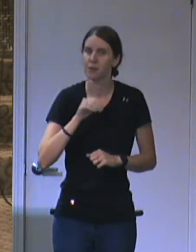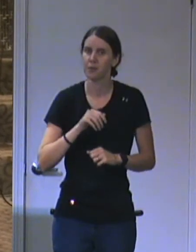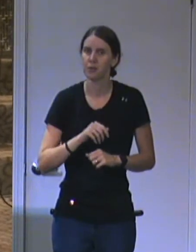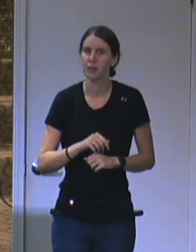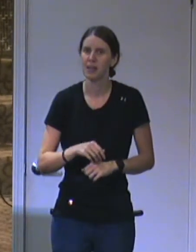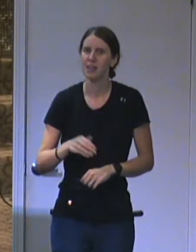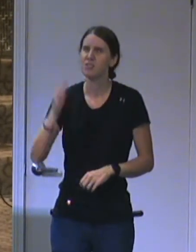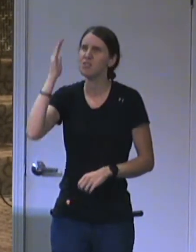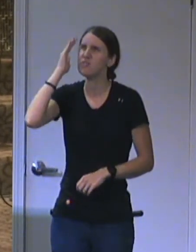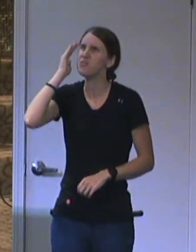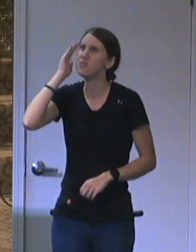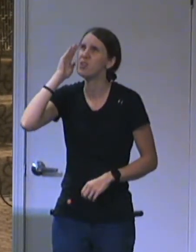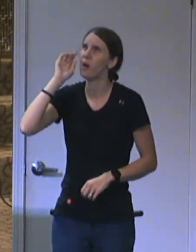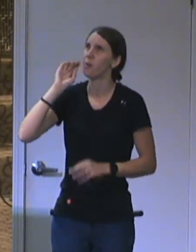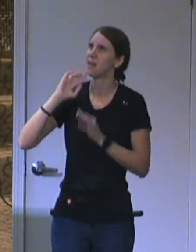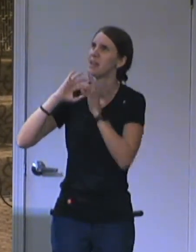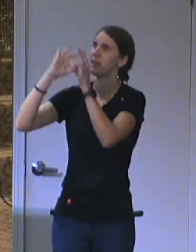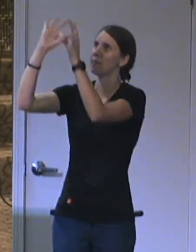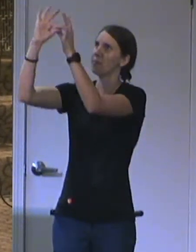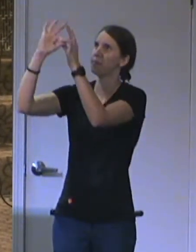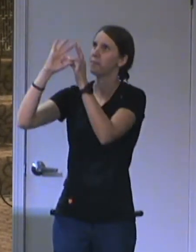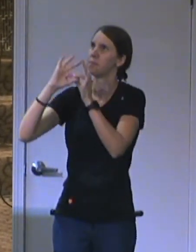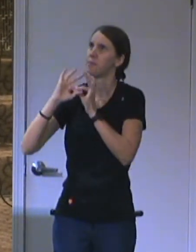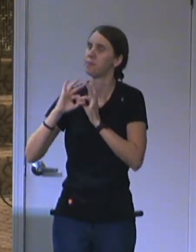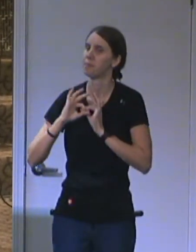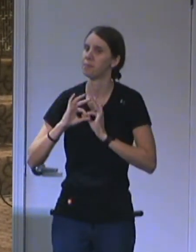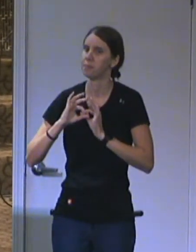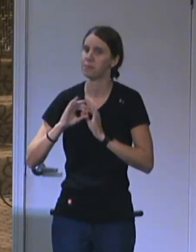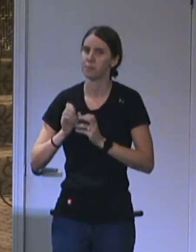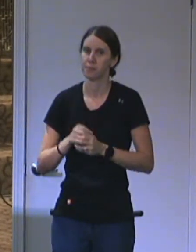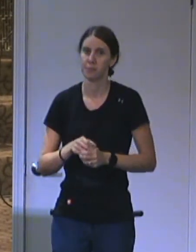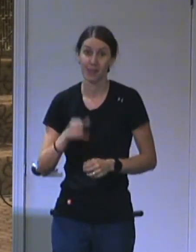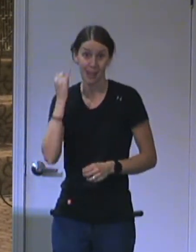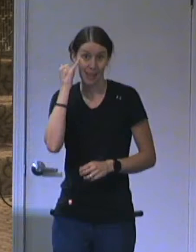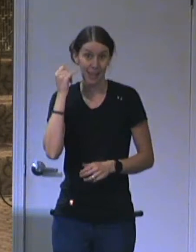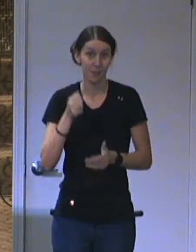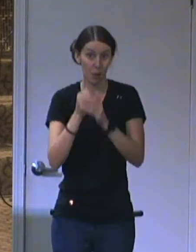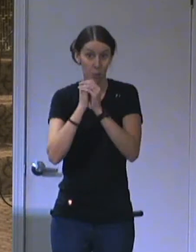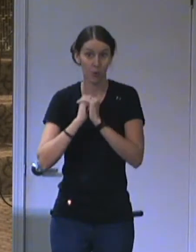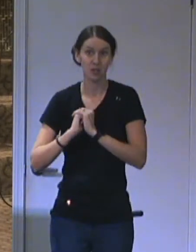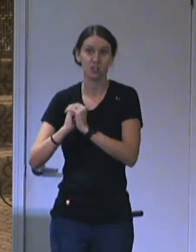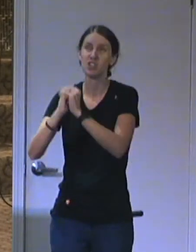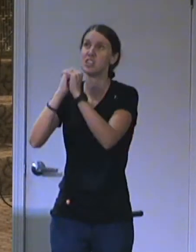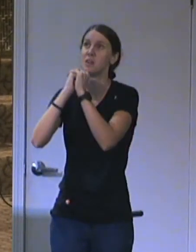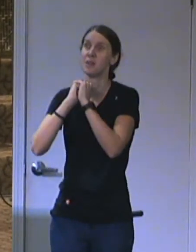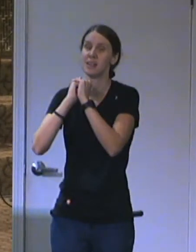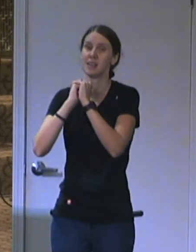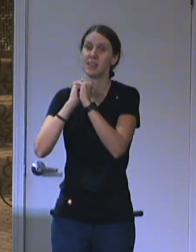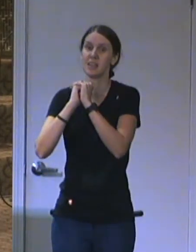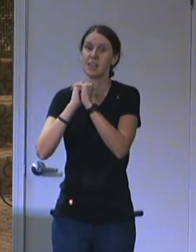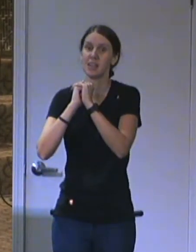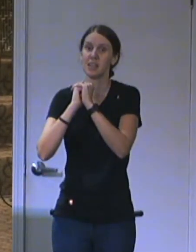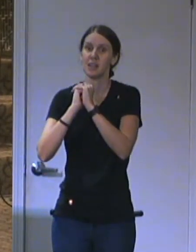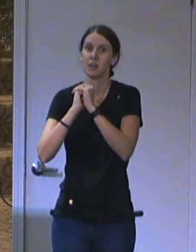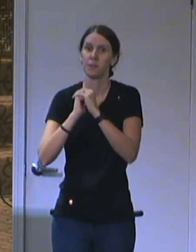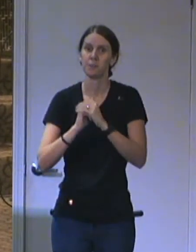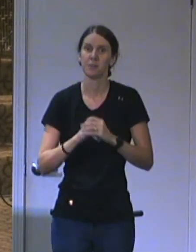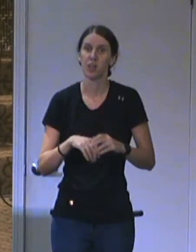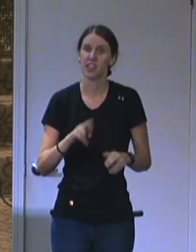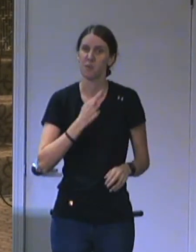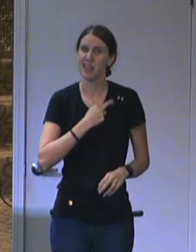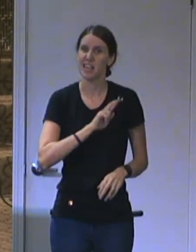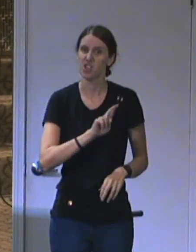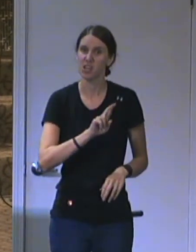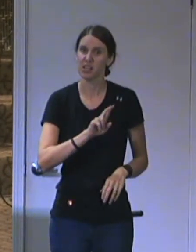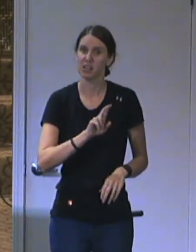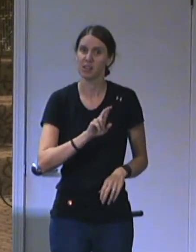may know him. If I'm worshiping my religion, which religion